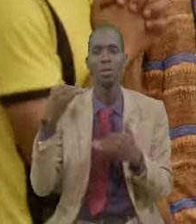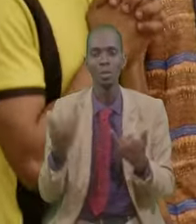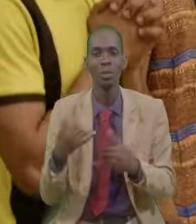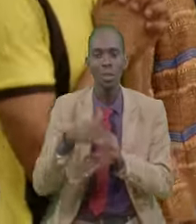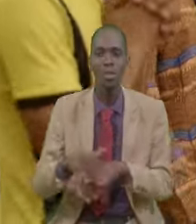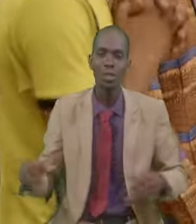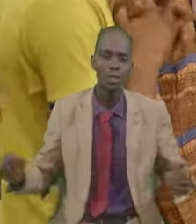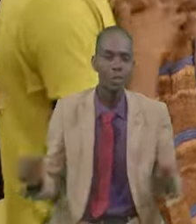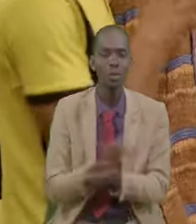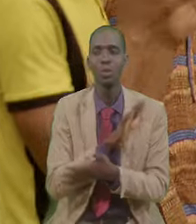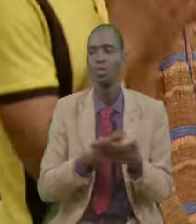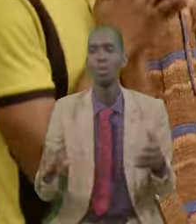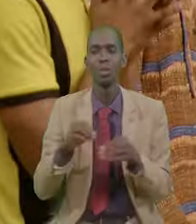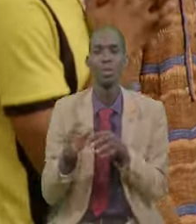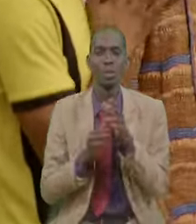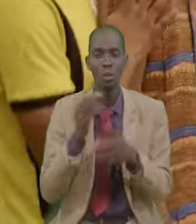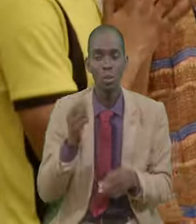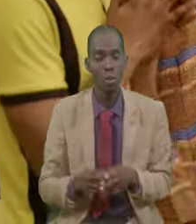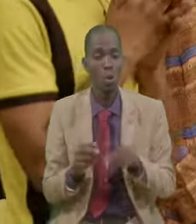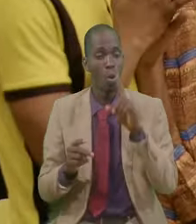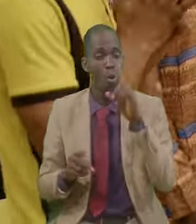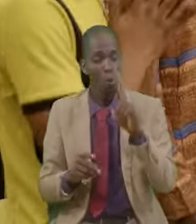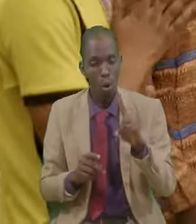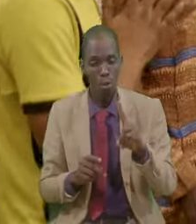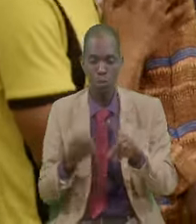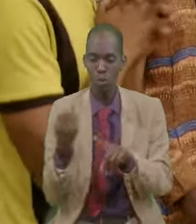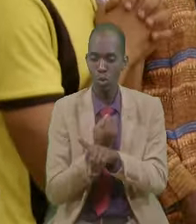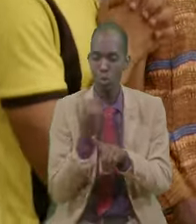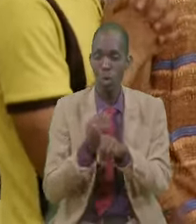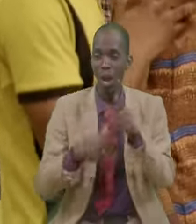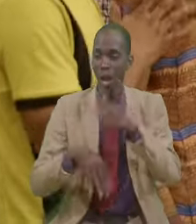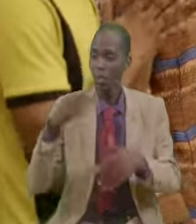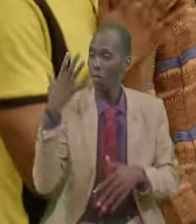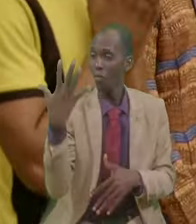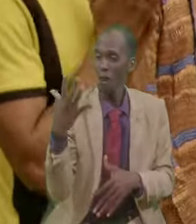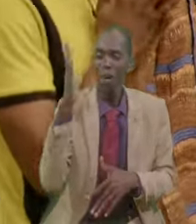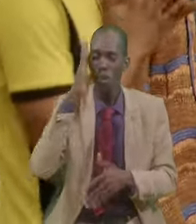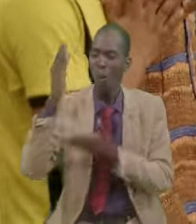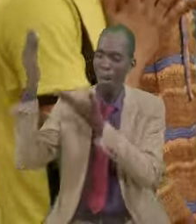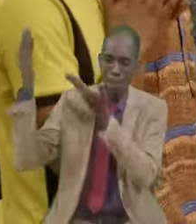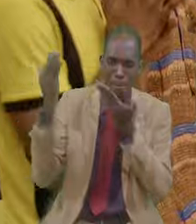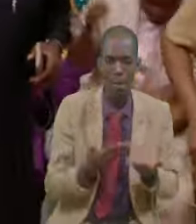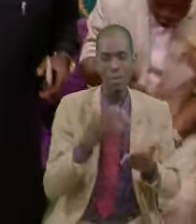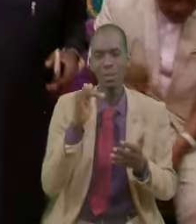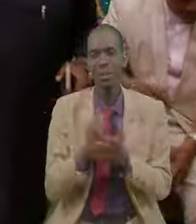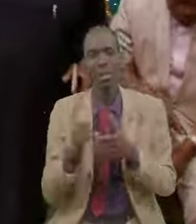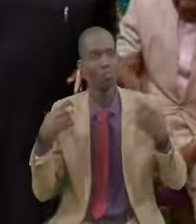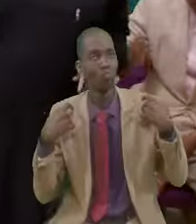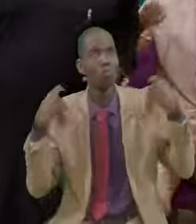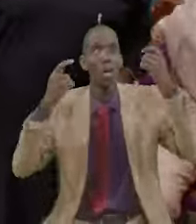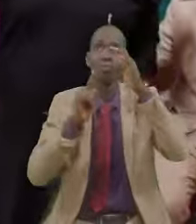Destroyed. One stone out of five will bring that Goliath down today.